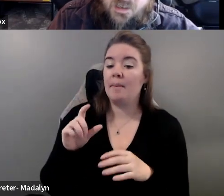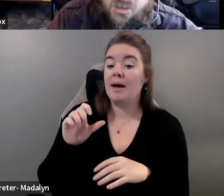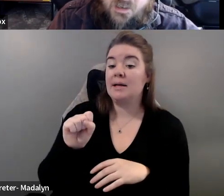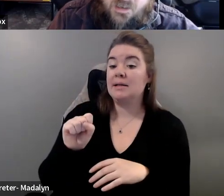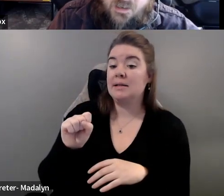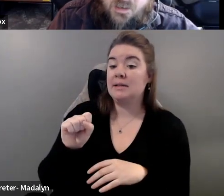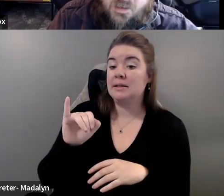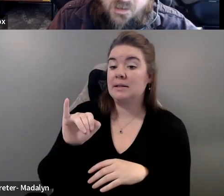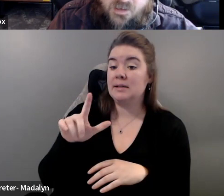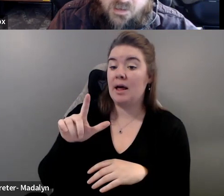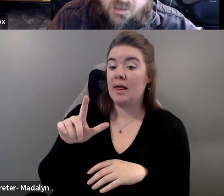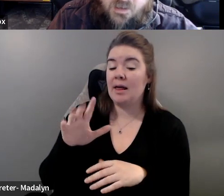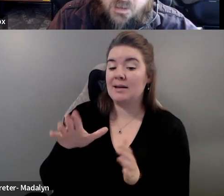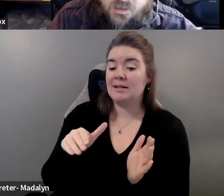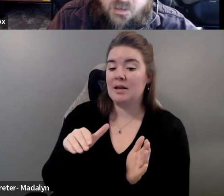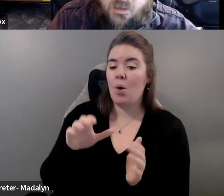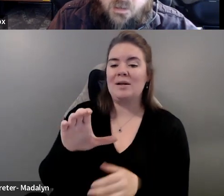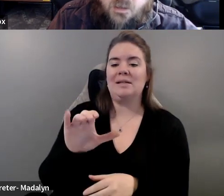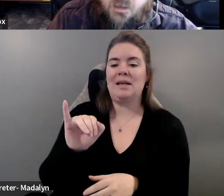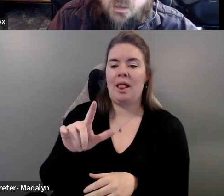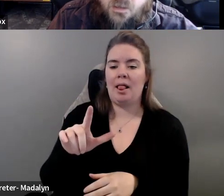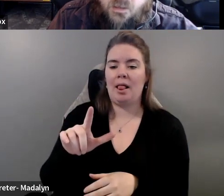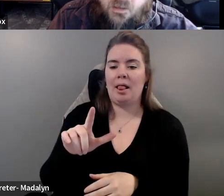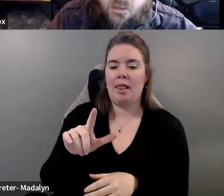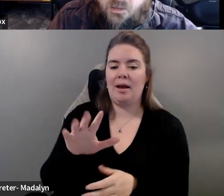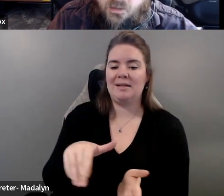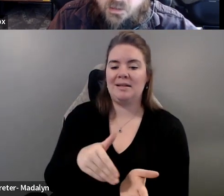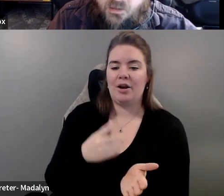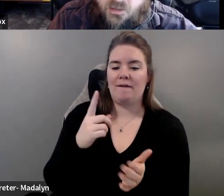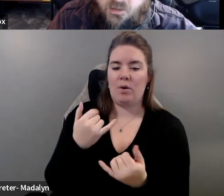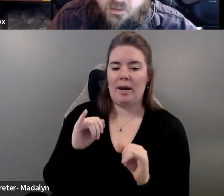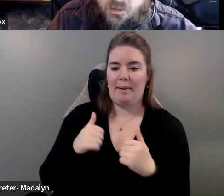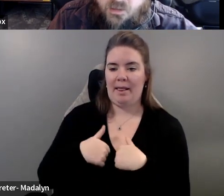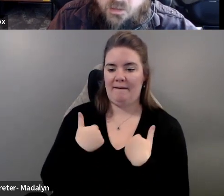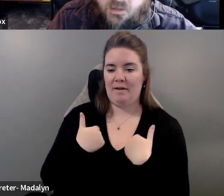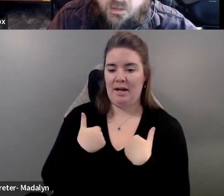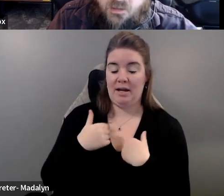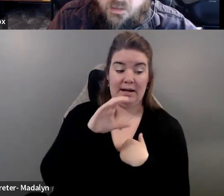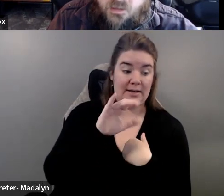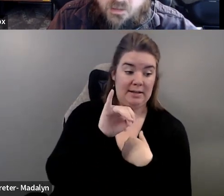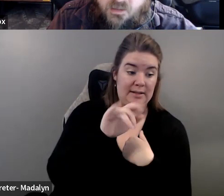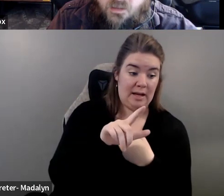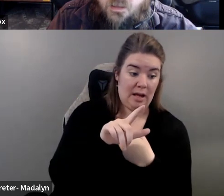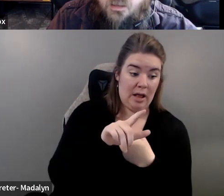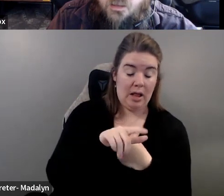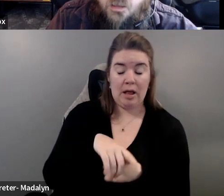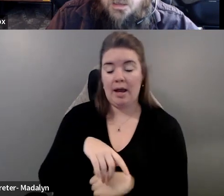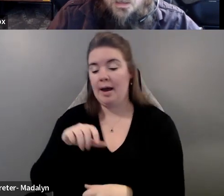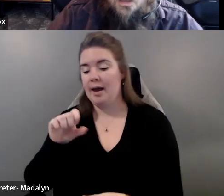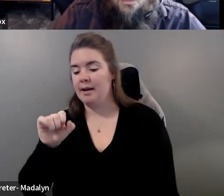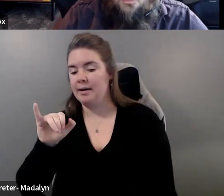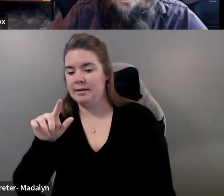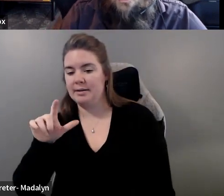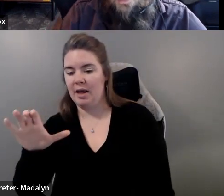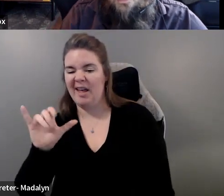so Center for Independent Living is what the question is. So the difference between a center and a SILC, I think, is